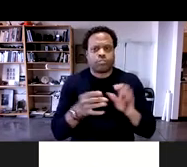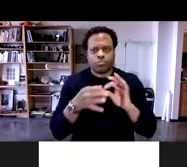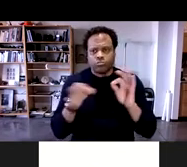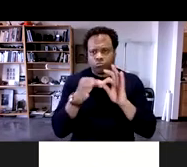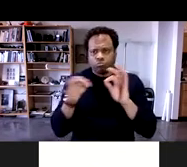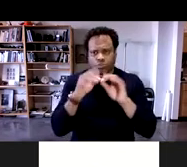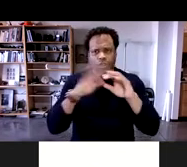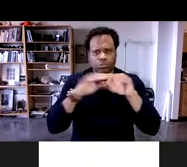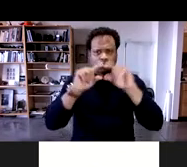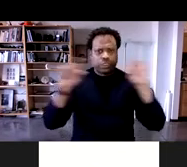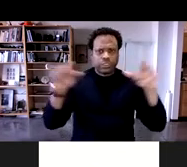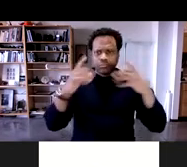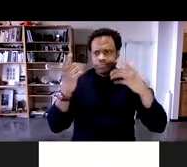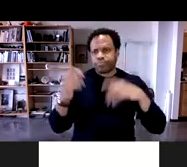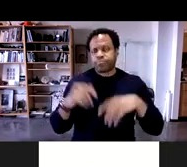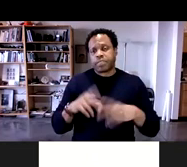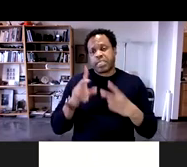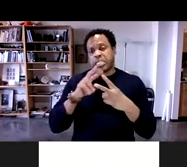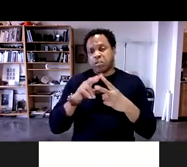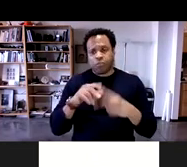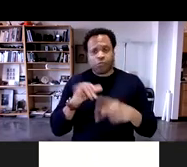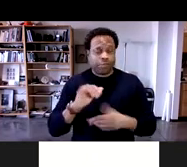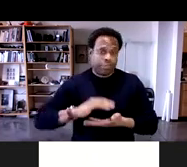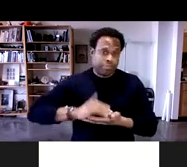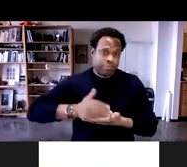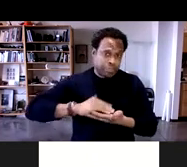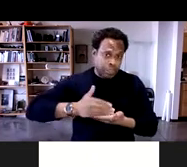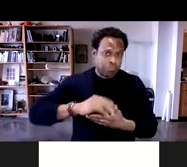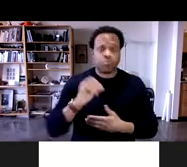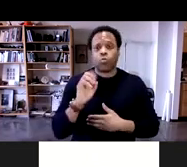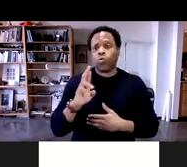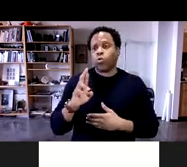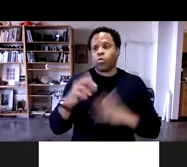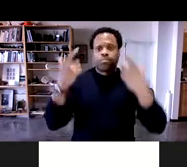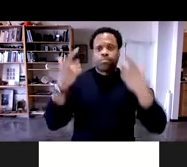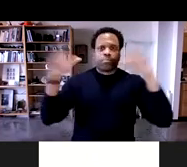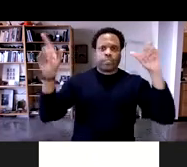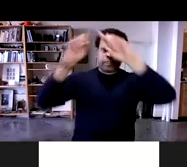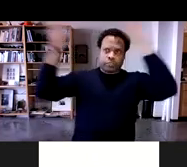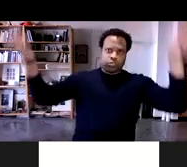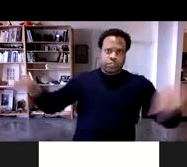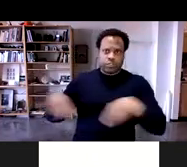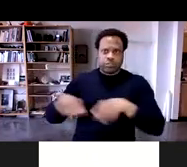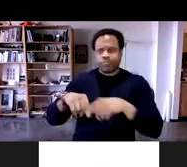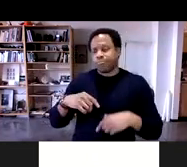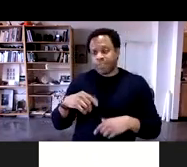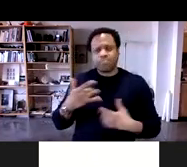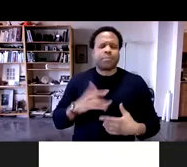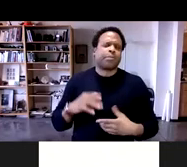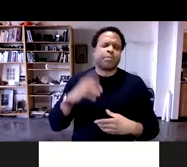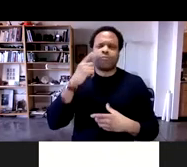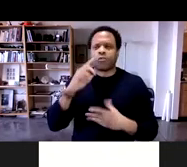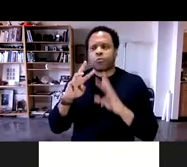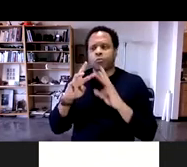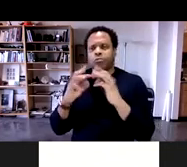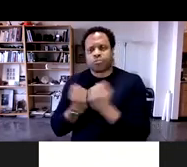For those of you who don't know what that looks like, that's sort of like when the captions will show up on the screen sort of deal. So it'll happen on like a laptop